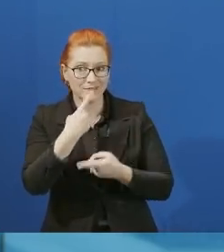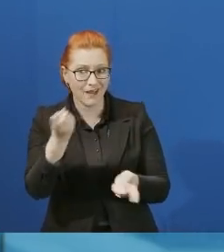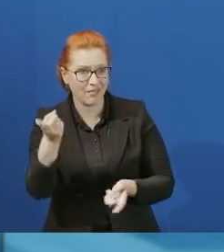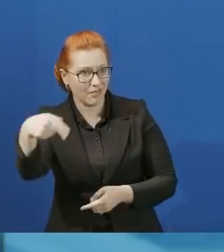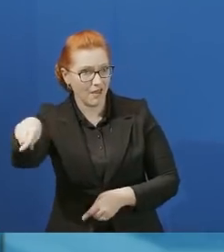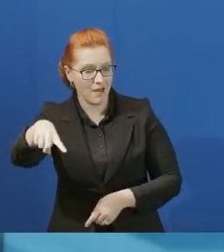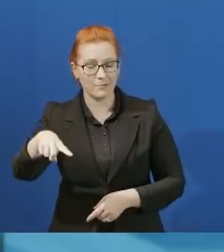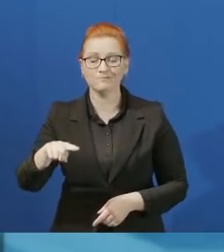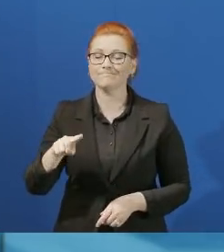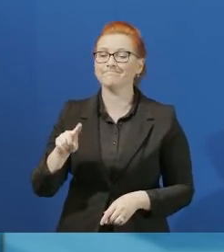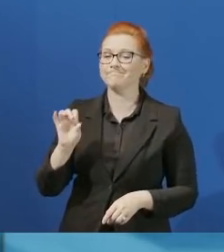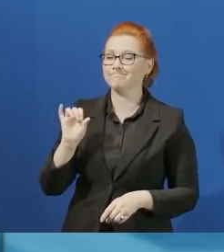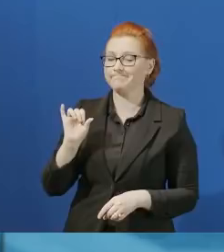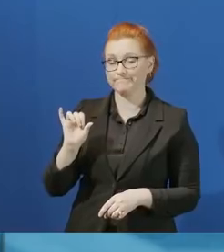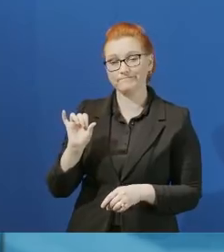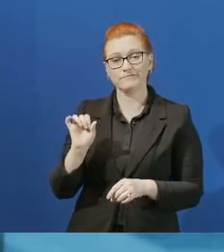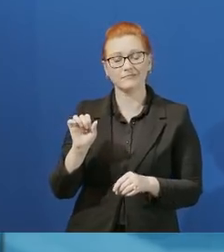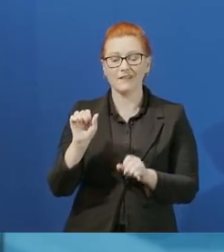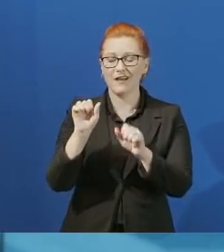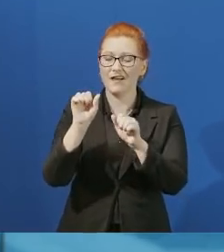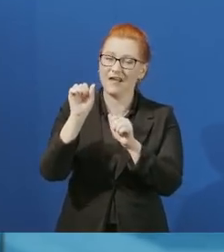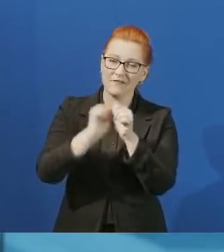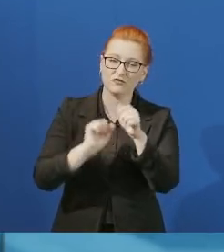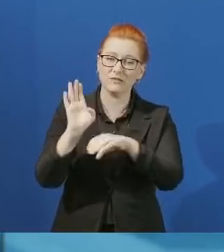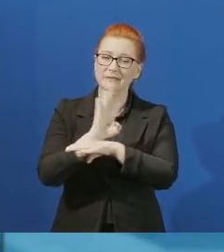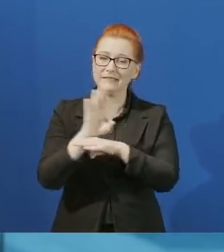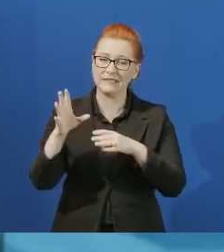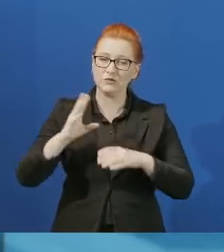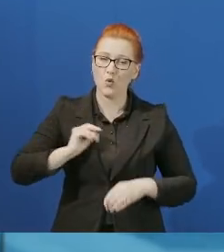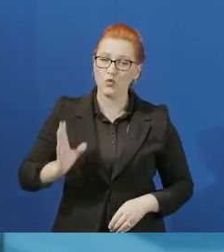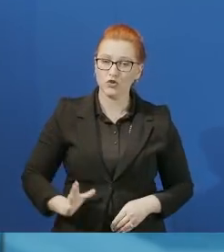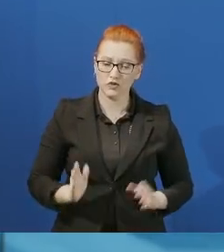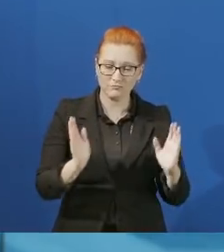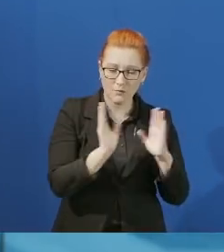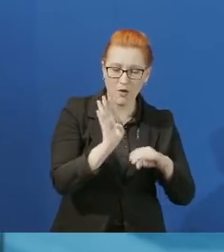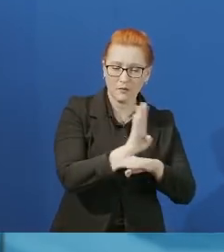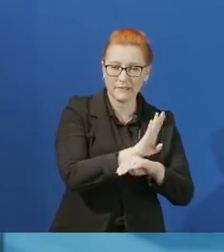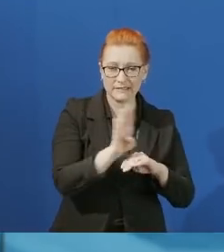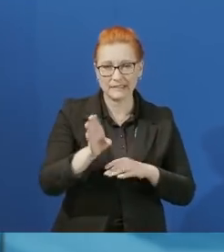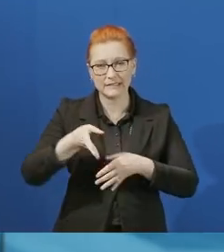to every medium-sized business owner, to every employee